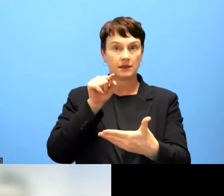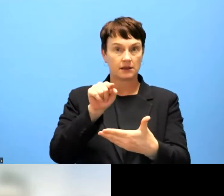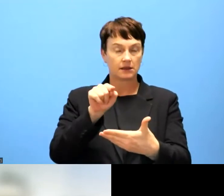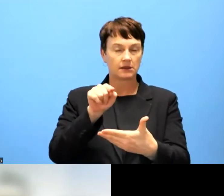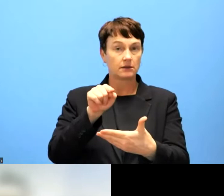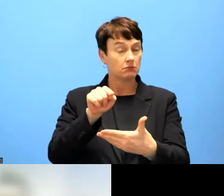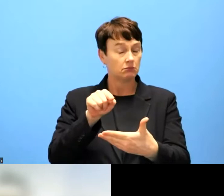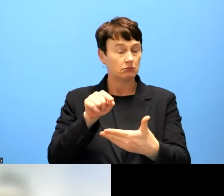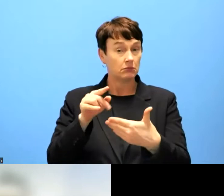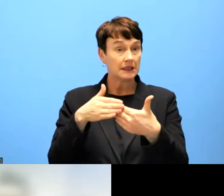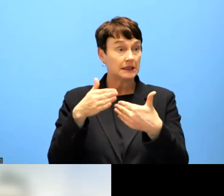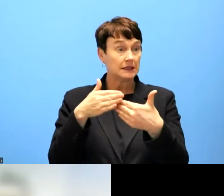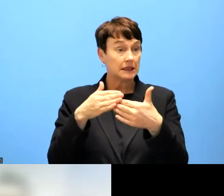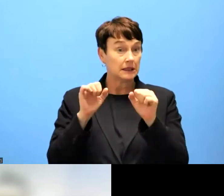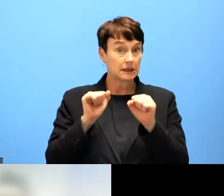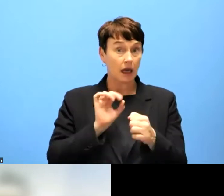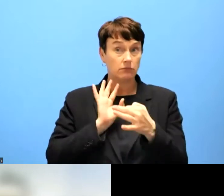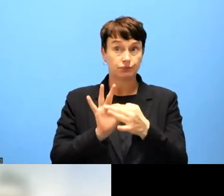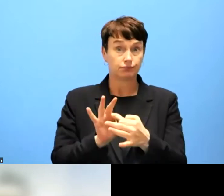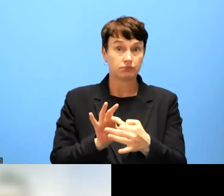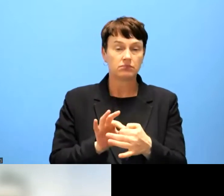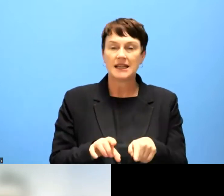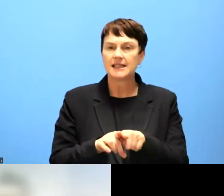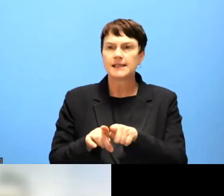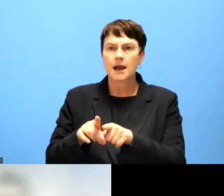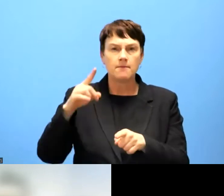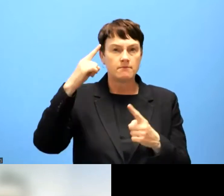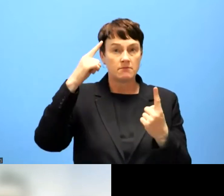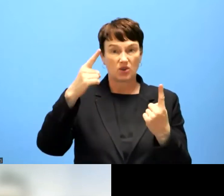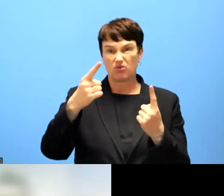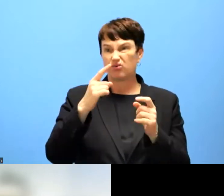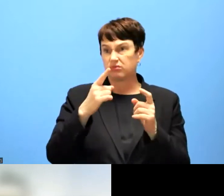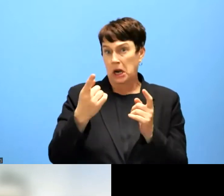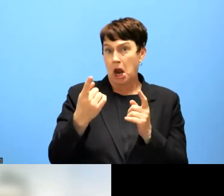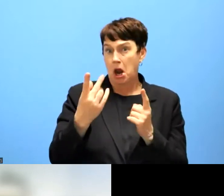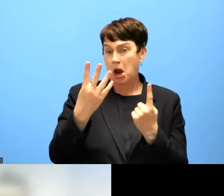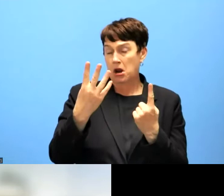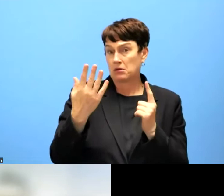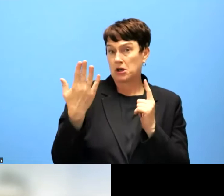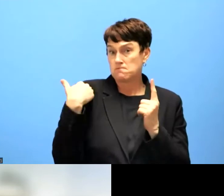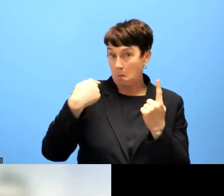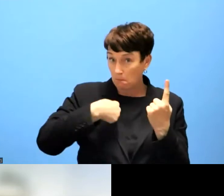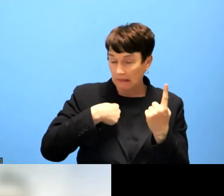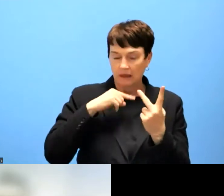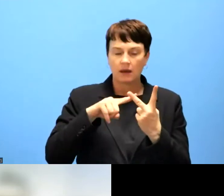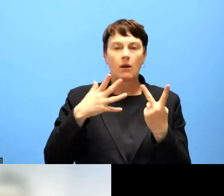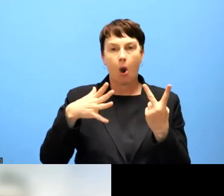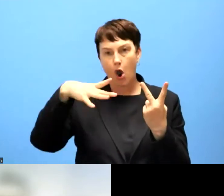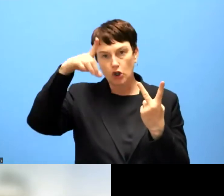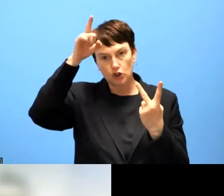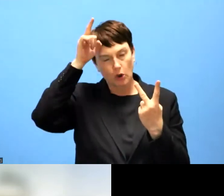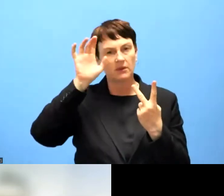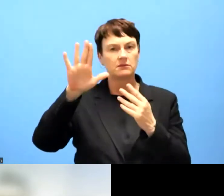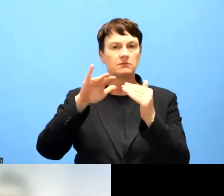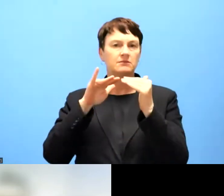reach out to either the German standardization body or to me, then we will be happy to provide it to you. But with disclaimer, this is